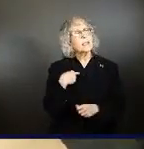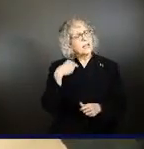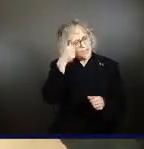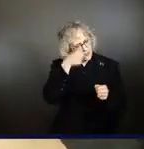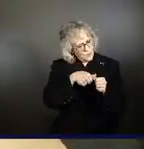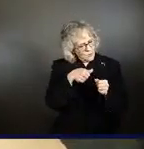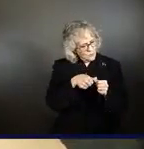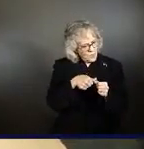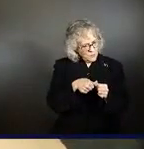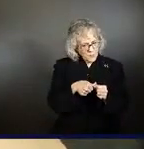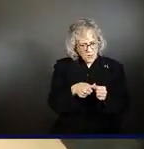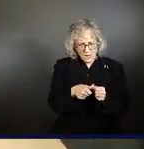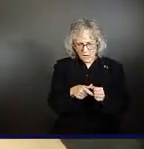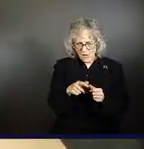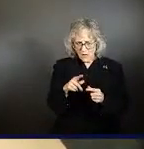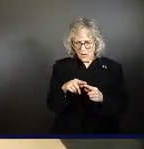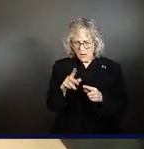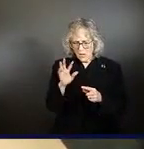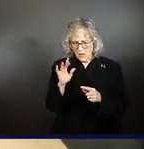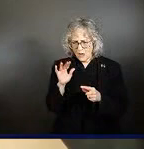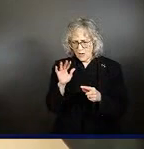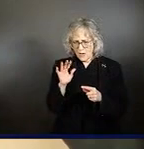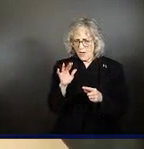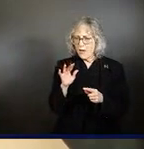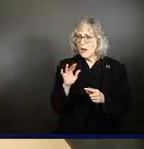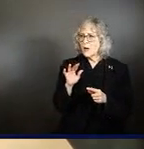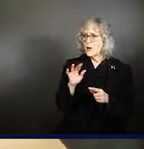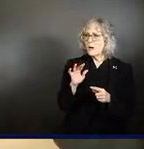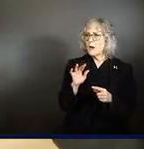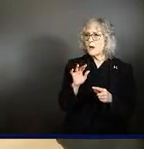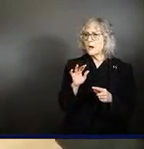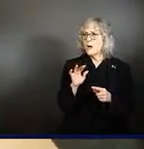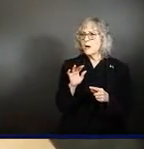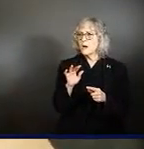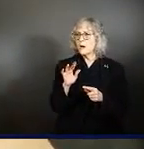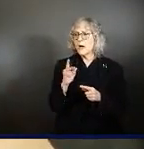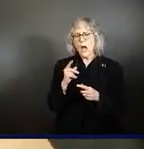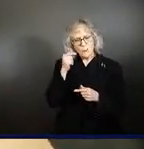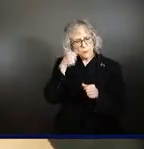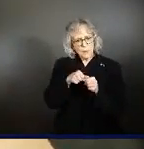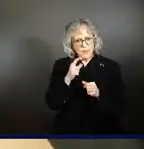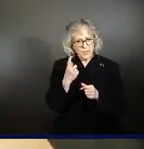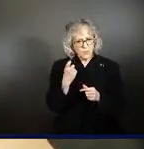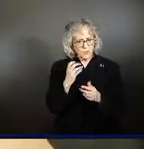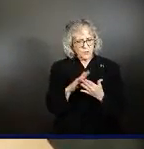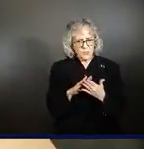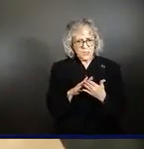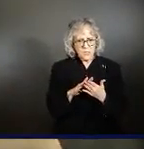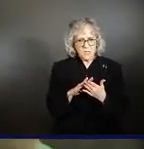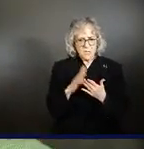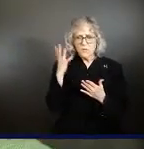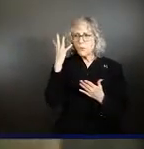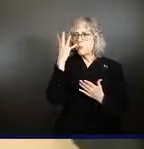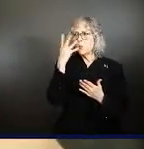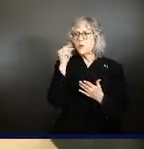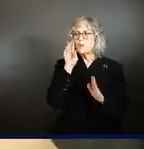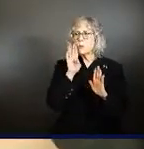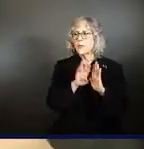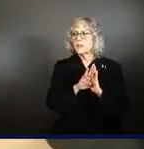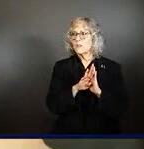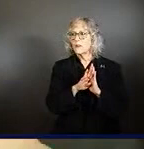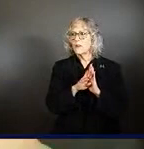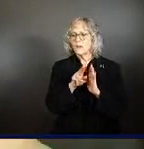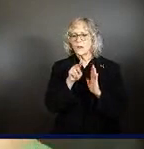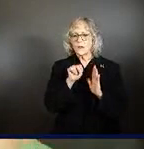list was in the several tens, at least within now. And that there's a beautiful picture that was made by